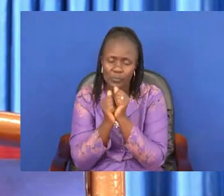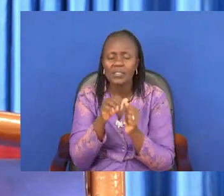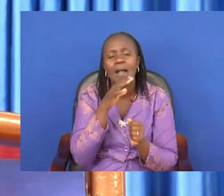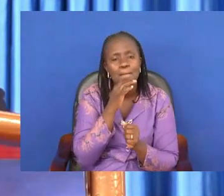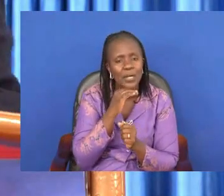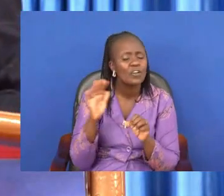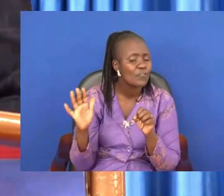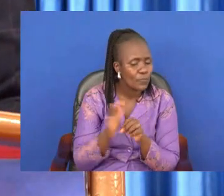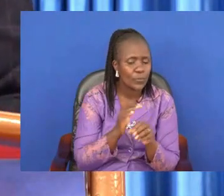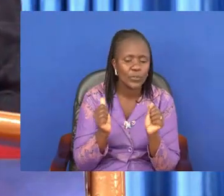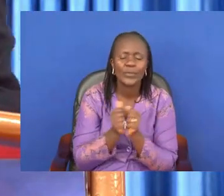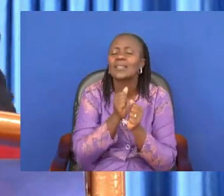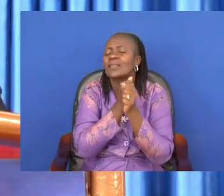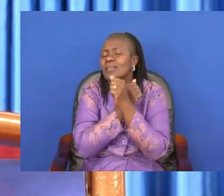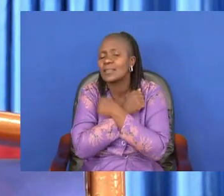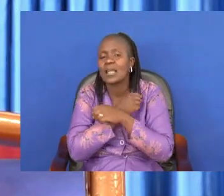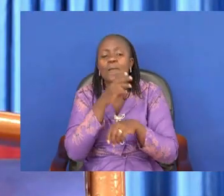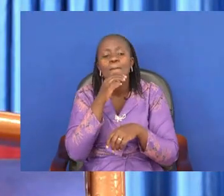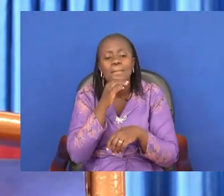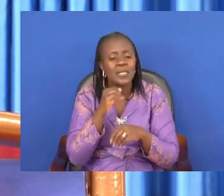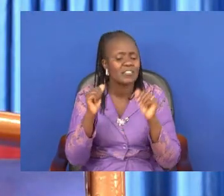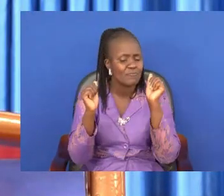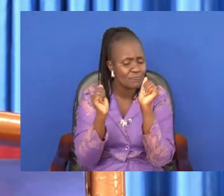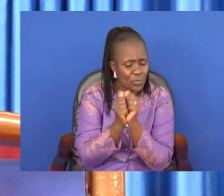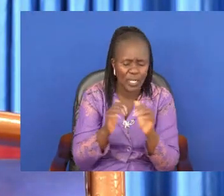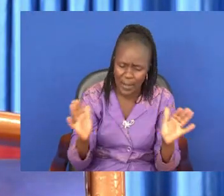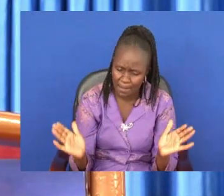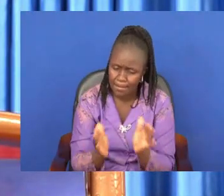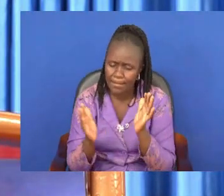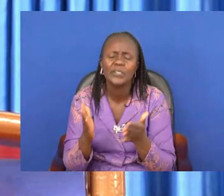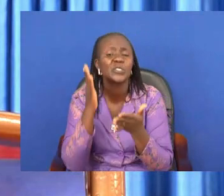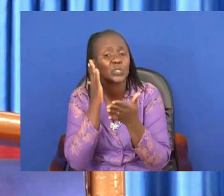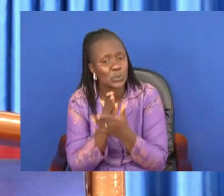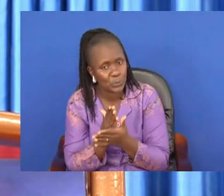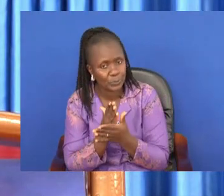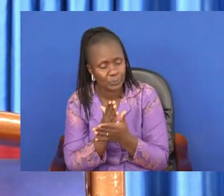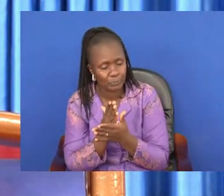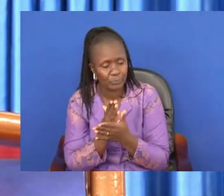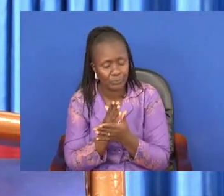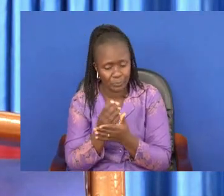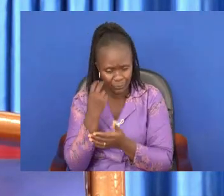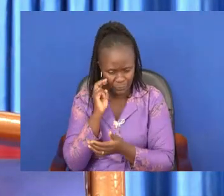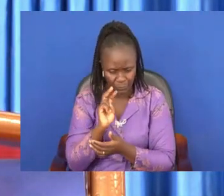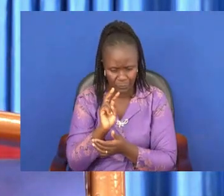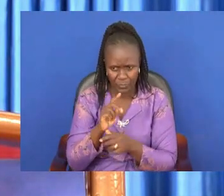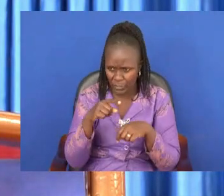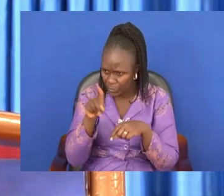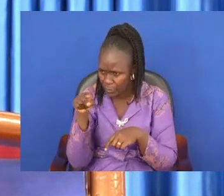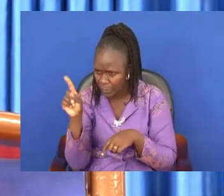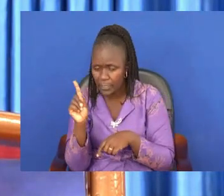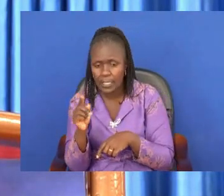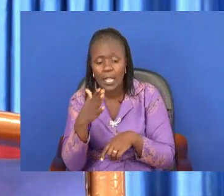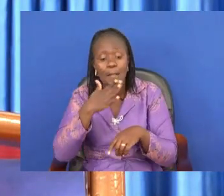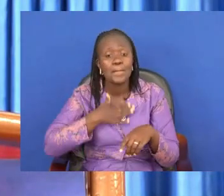man full of love. Paul was a man full of encouragement. It is true. As we look at ourselves, our job,